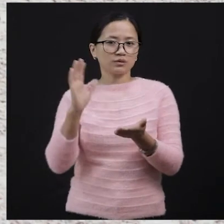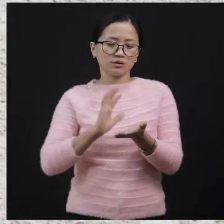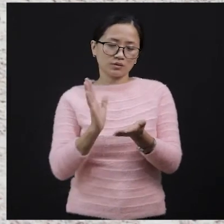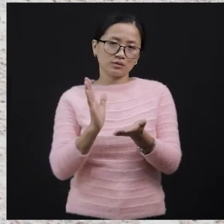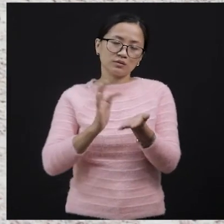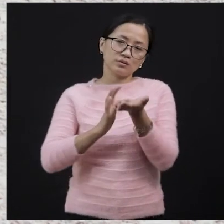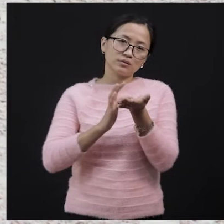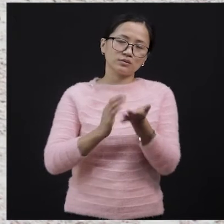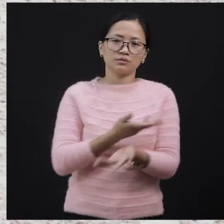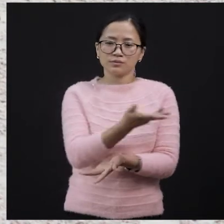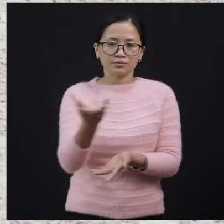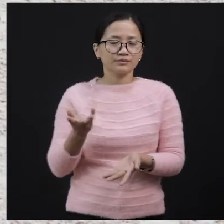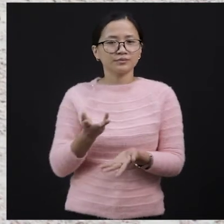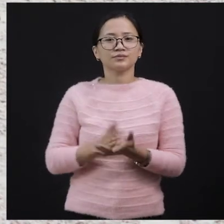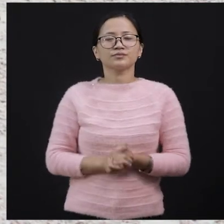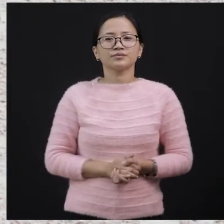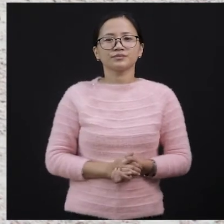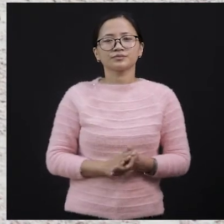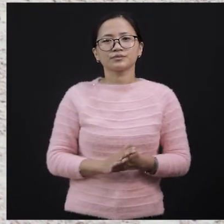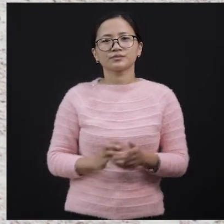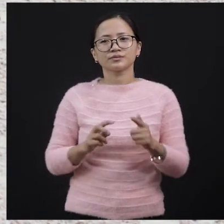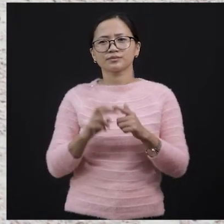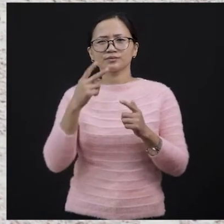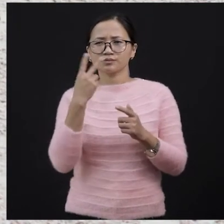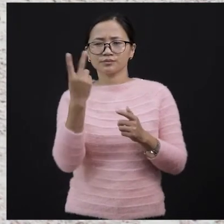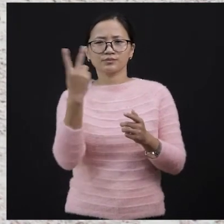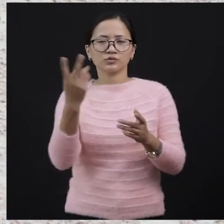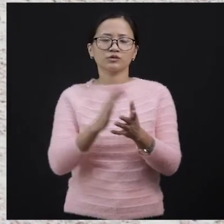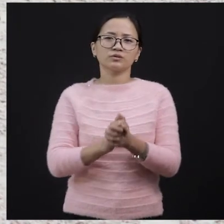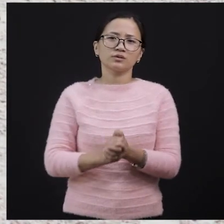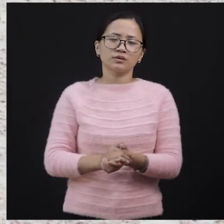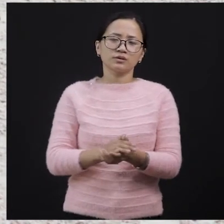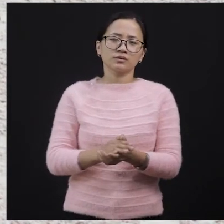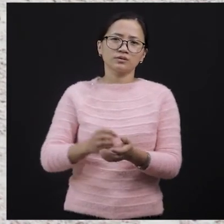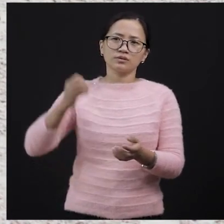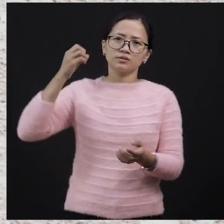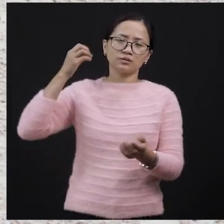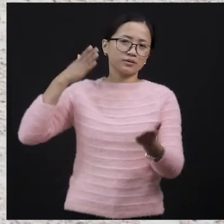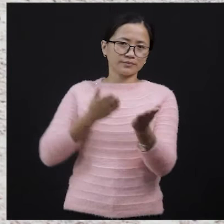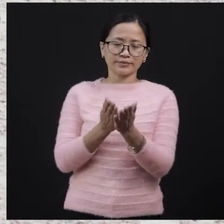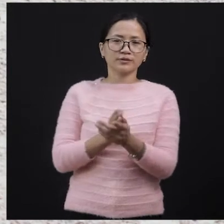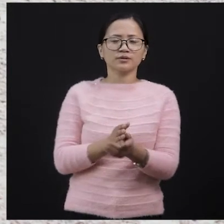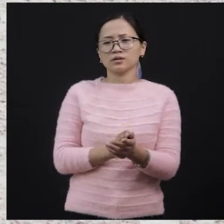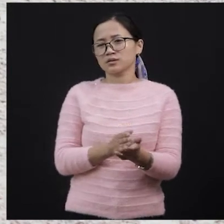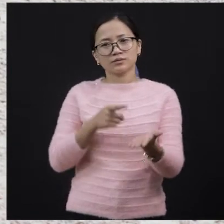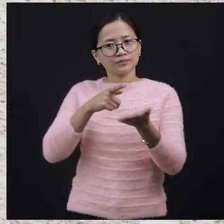Now, dear students, light travels in a straight line. Light travels straight line like